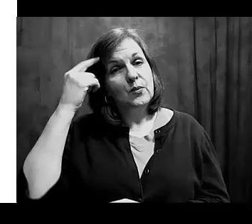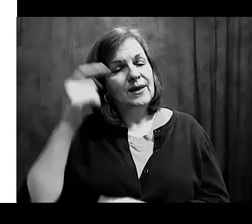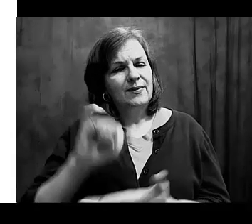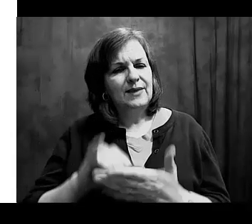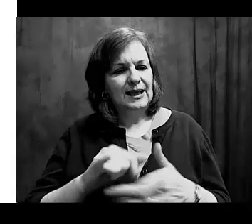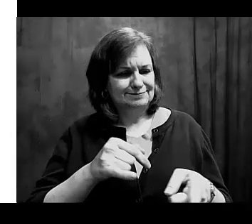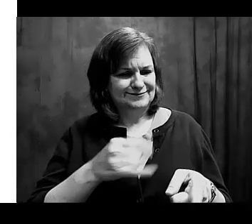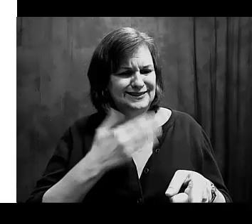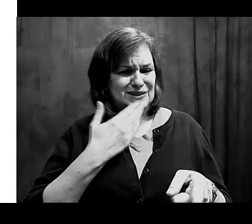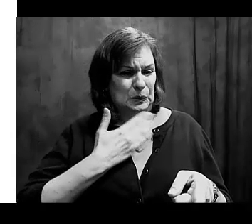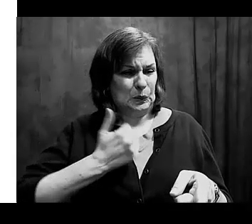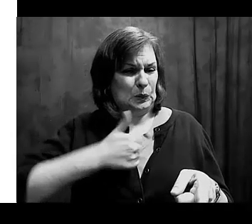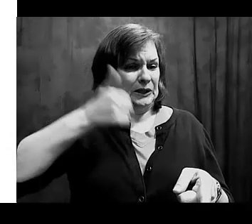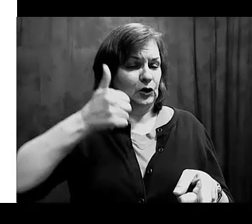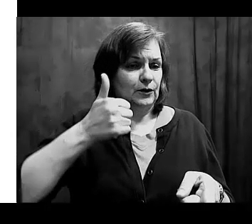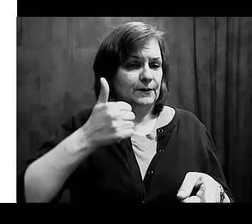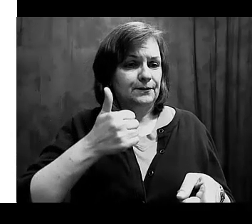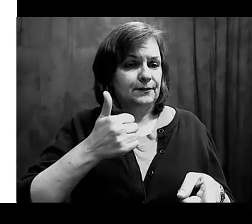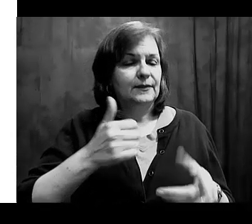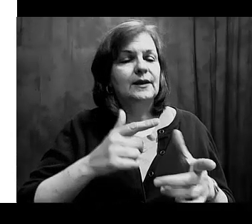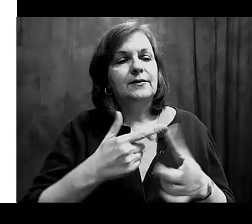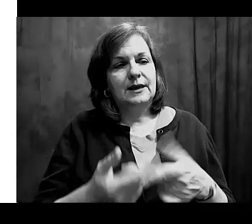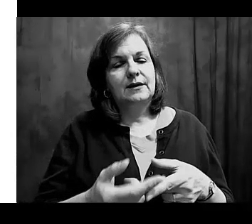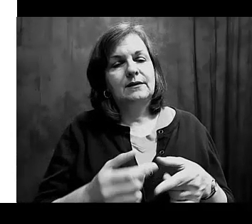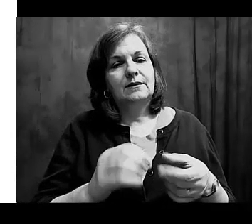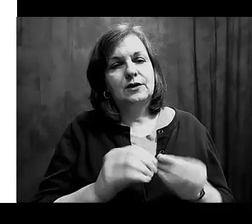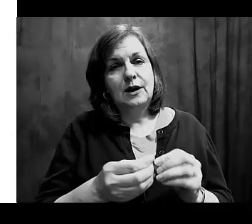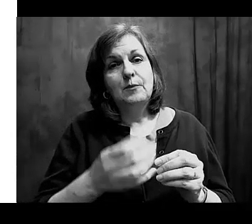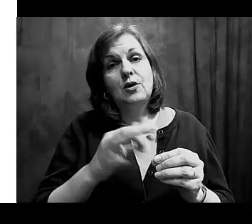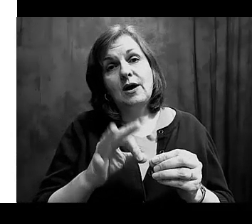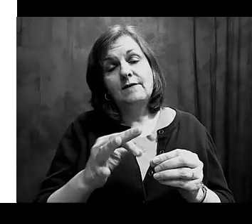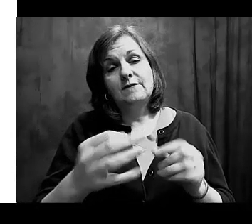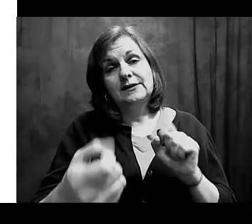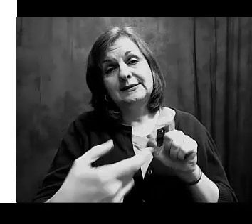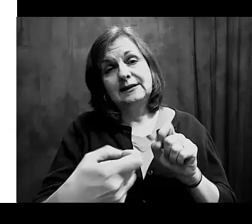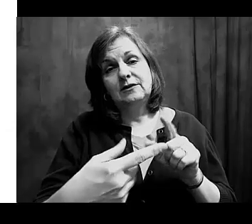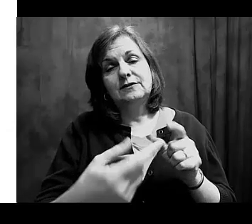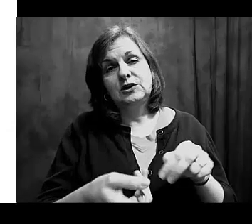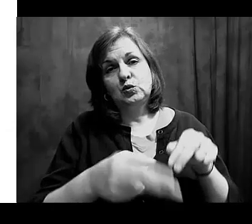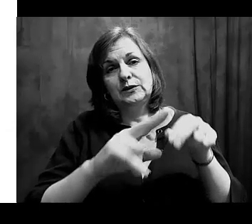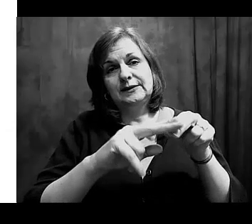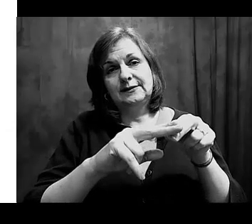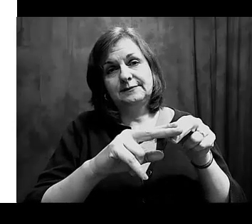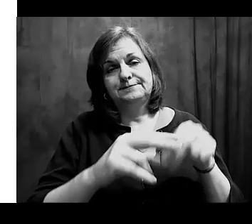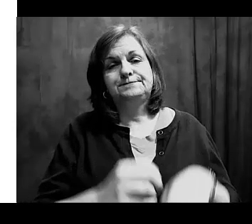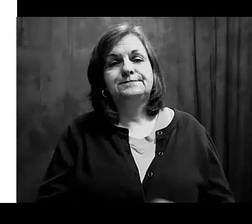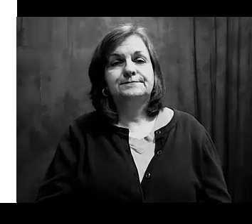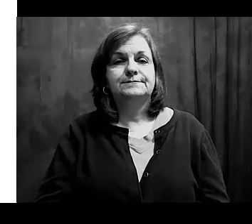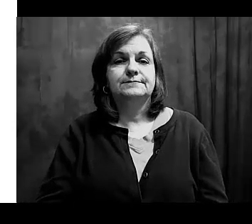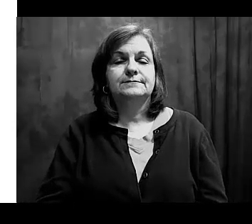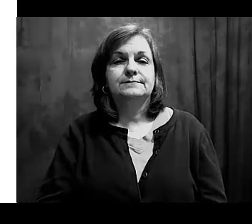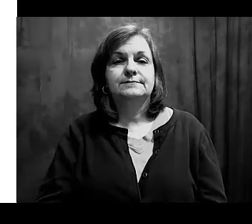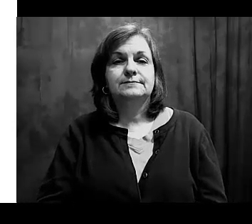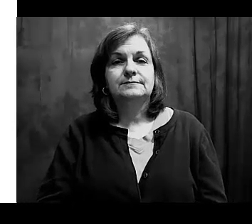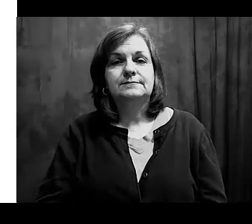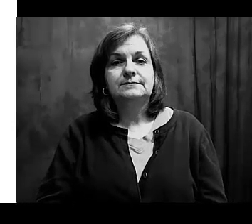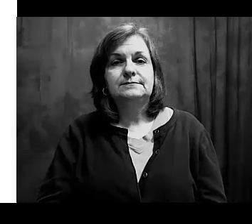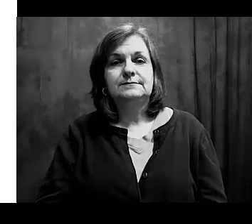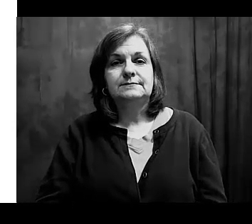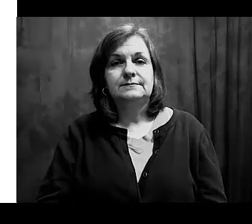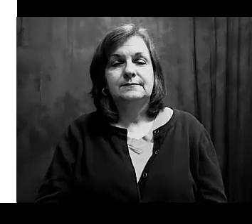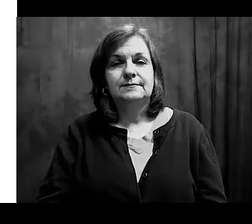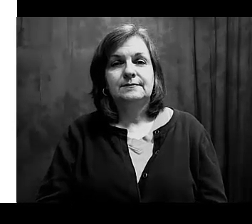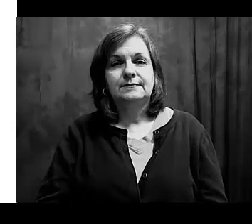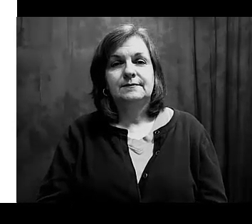to increase the frequency of the action potentials, not the strength or not the height, right? They're all